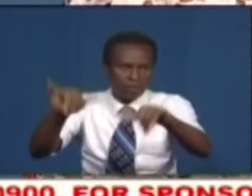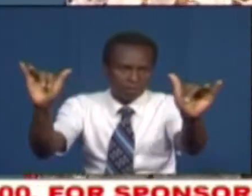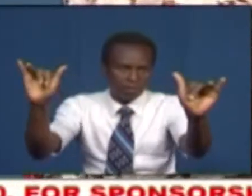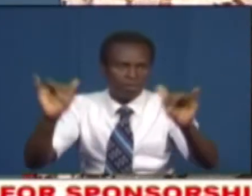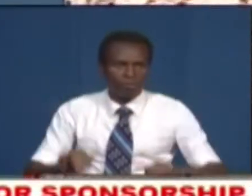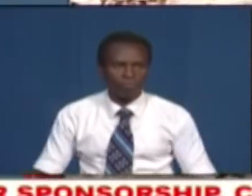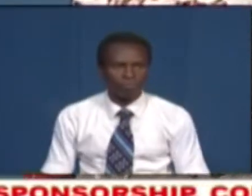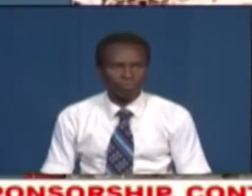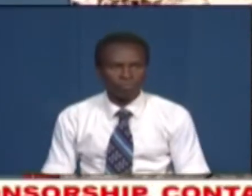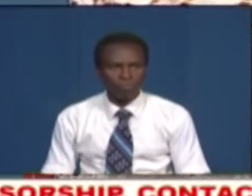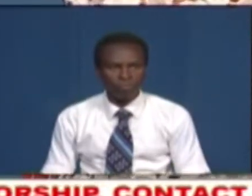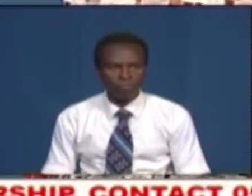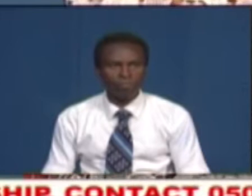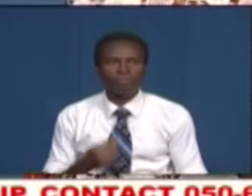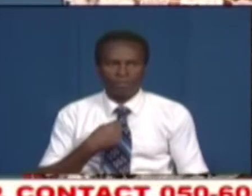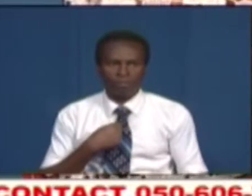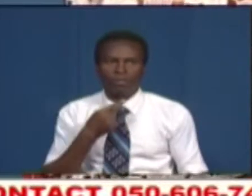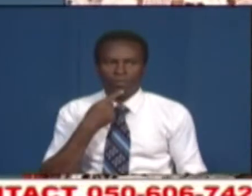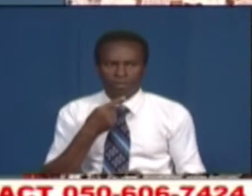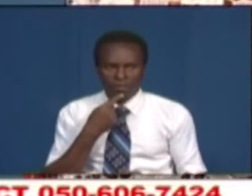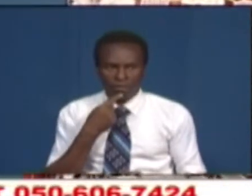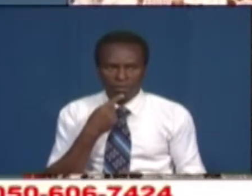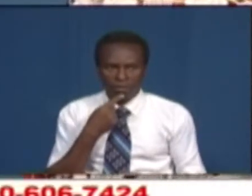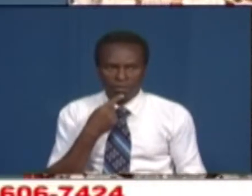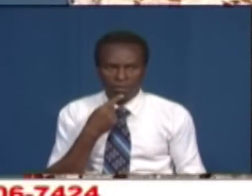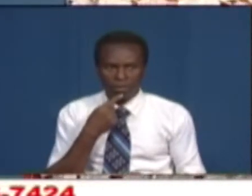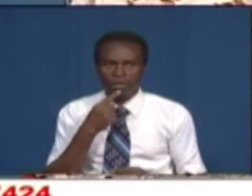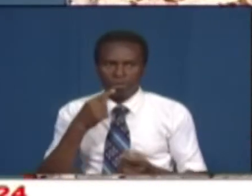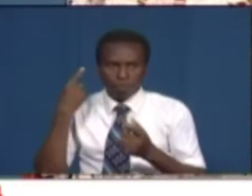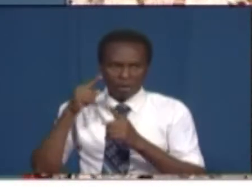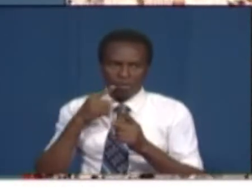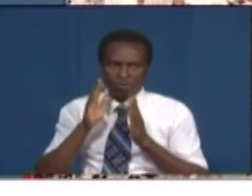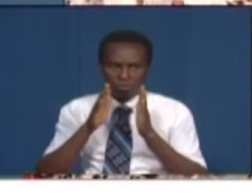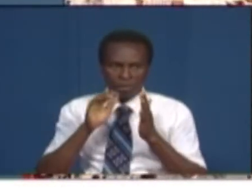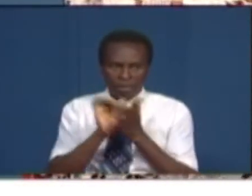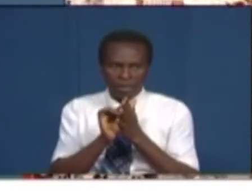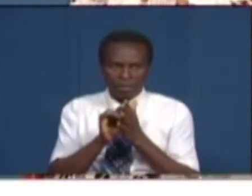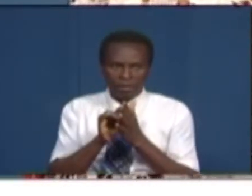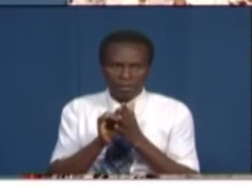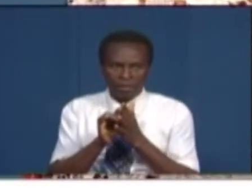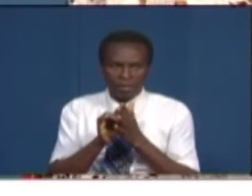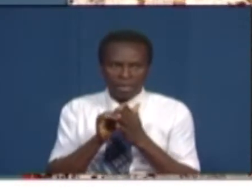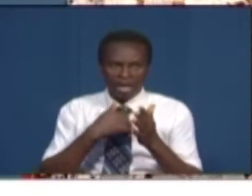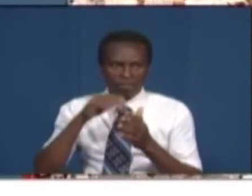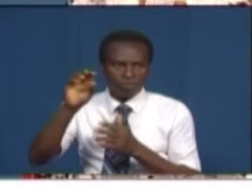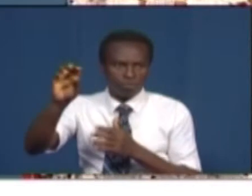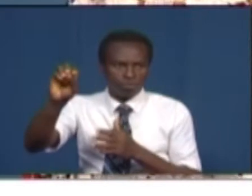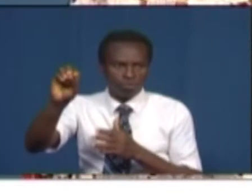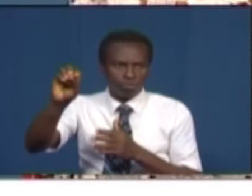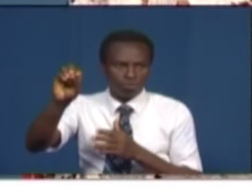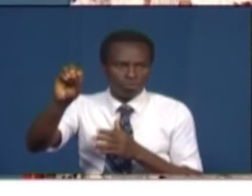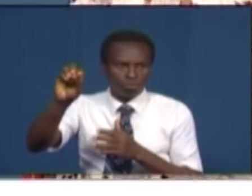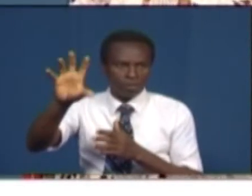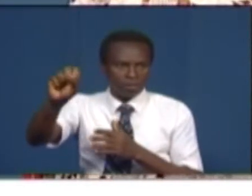true and I mentioned soya. Mm-hmm. When I was talking, I mentioned soya. And this soya is also one of the